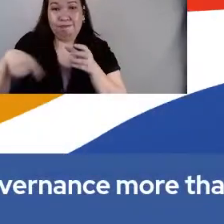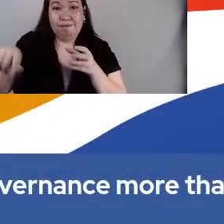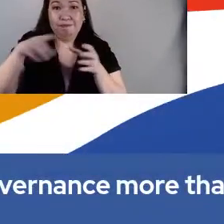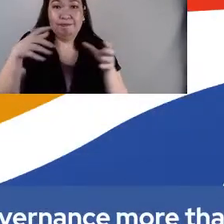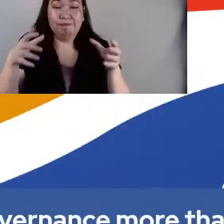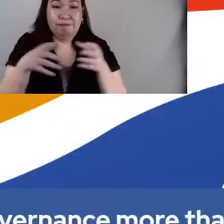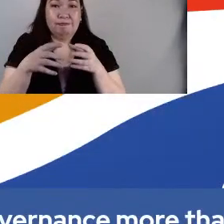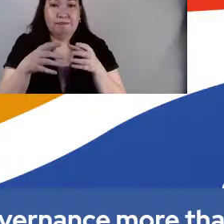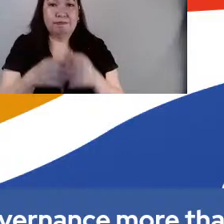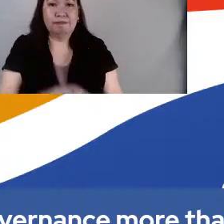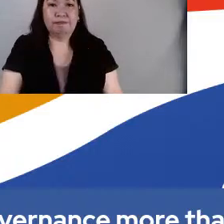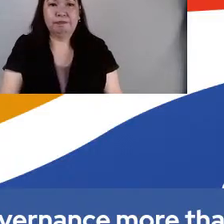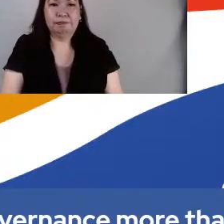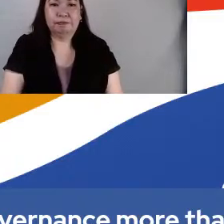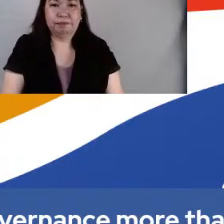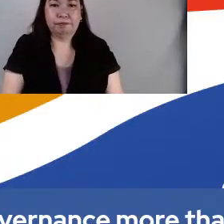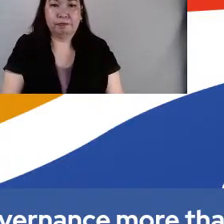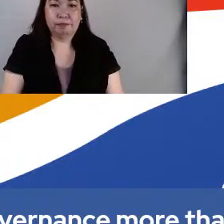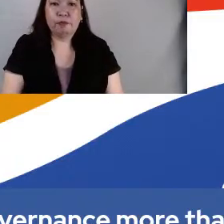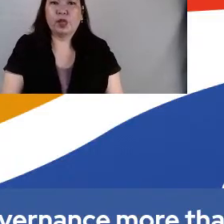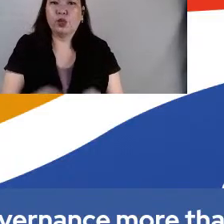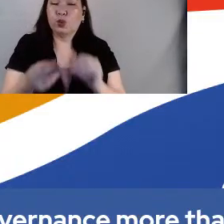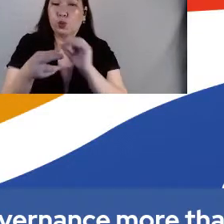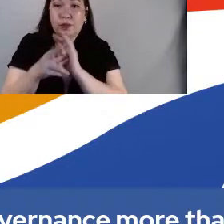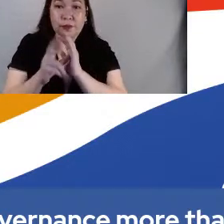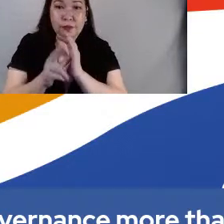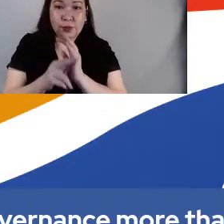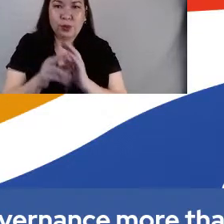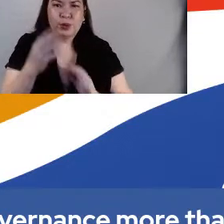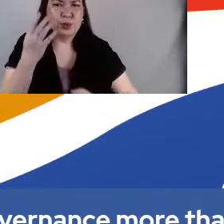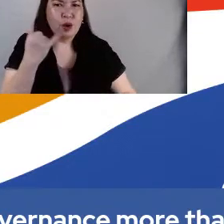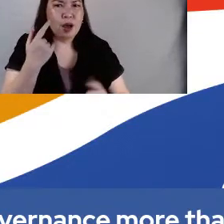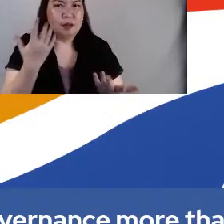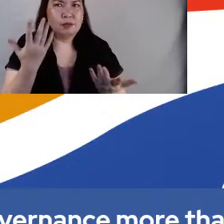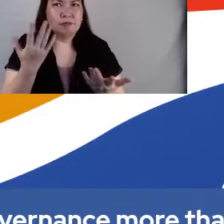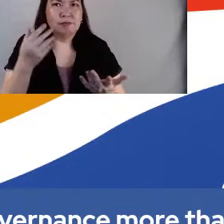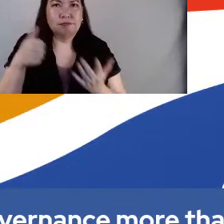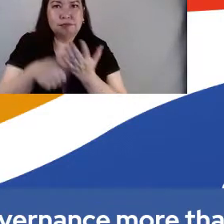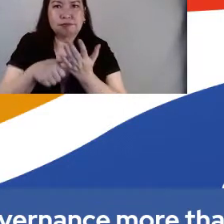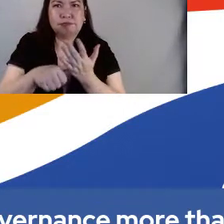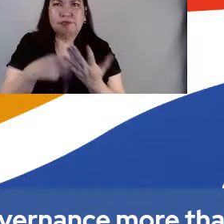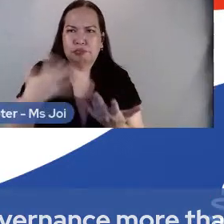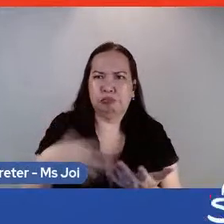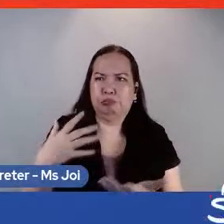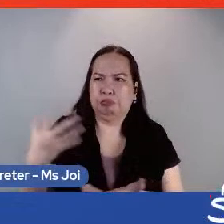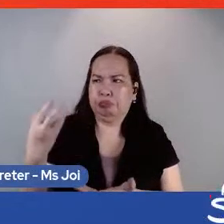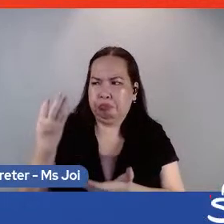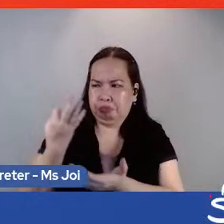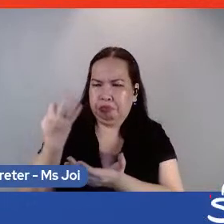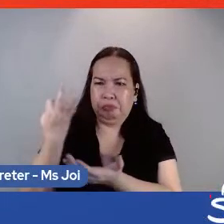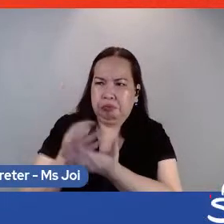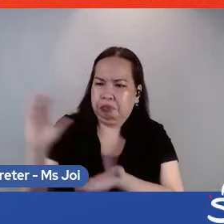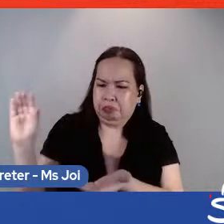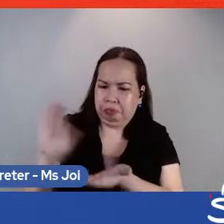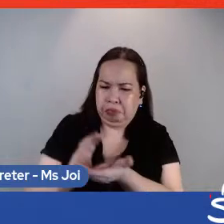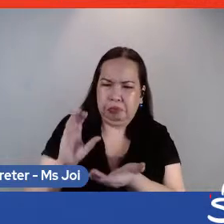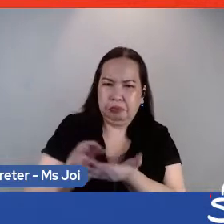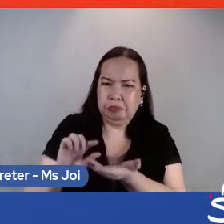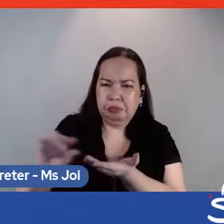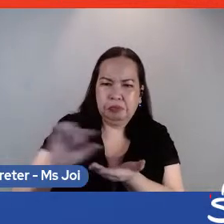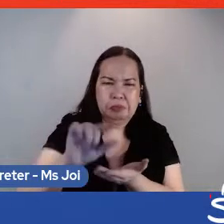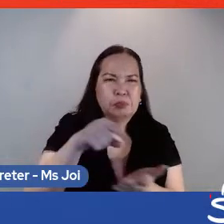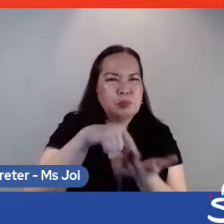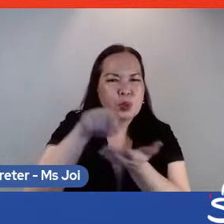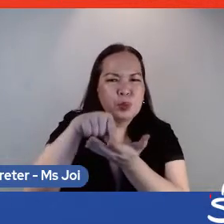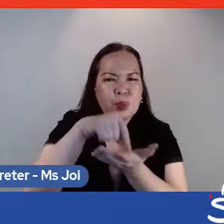what the coalition did was review how and why candidates spend huge sums of money to get elected. It followed the